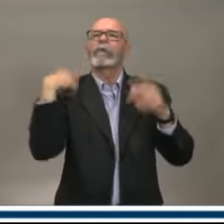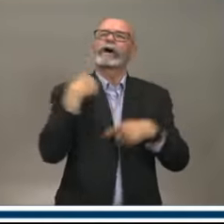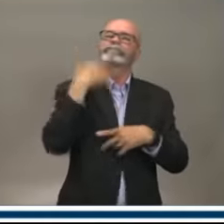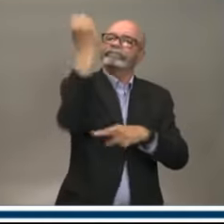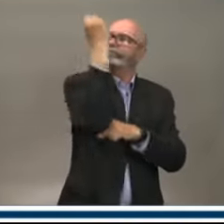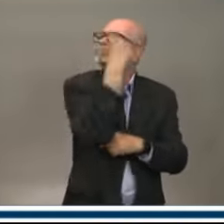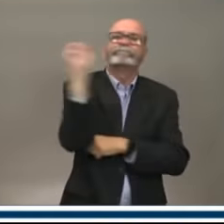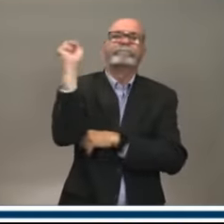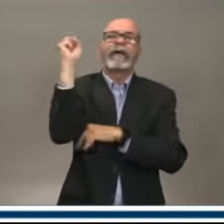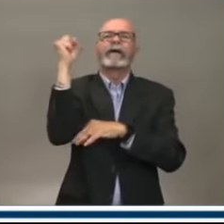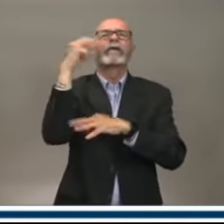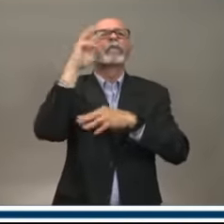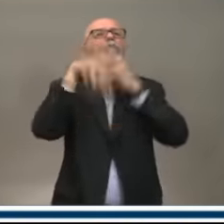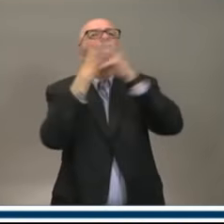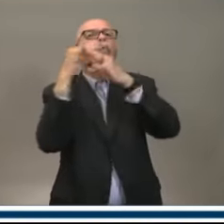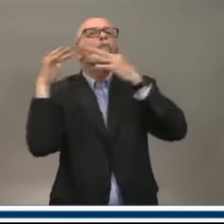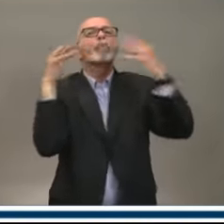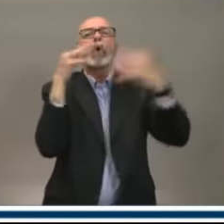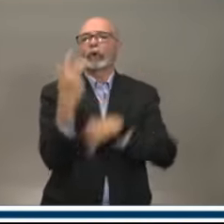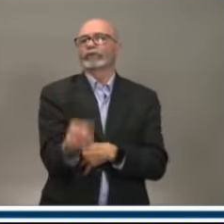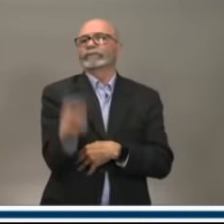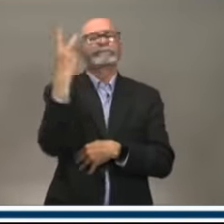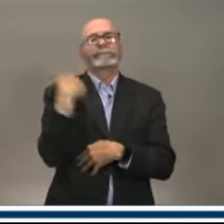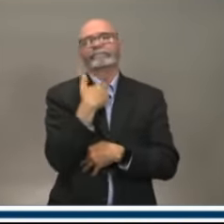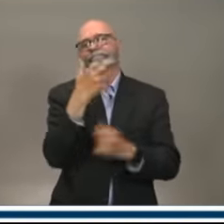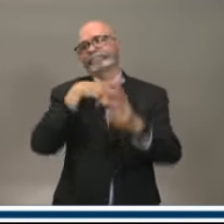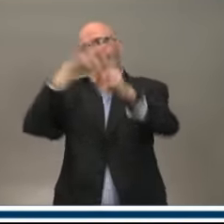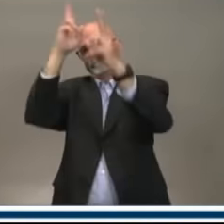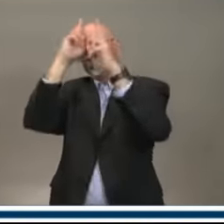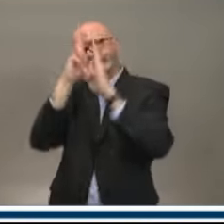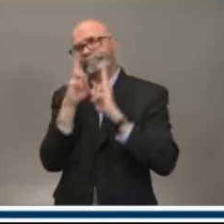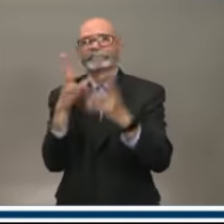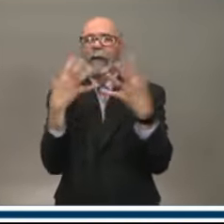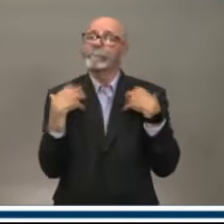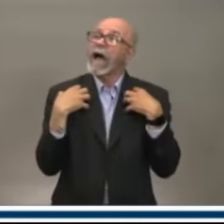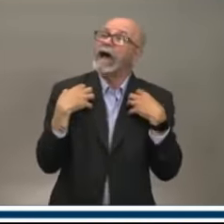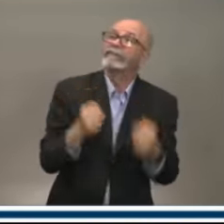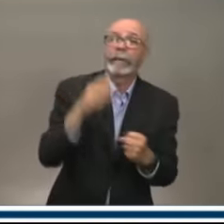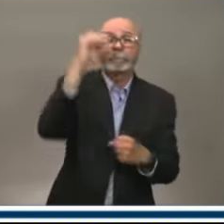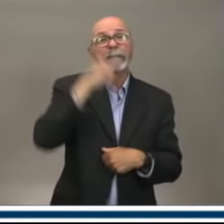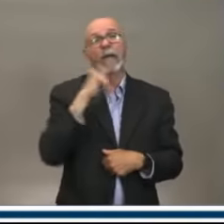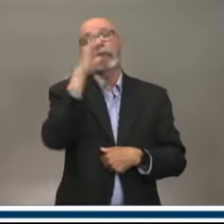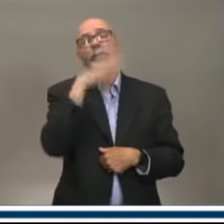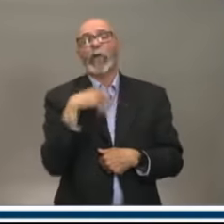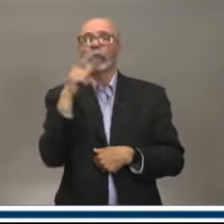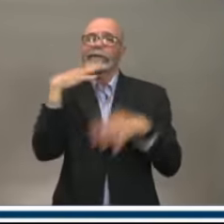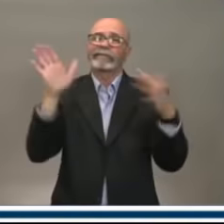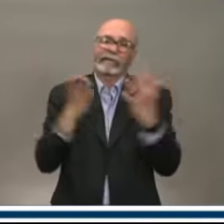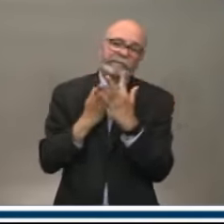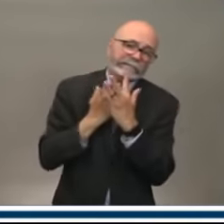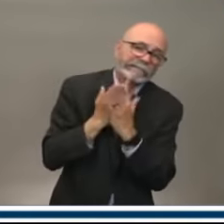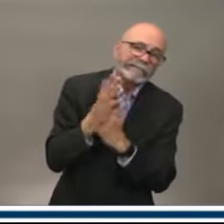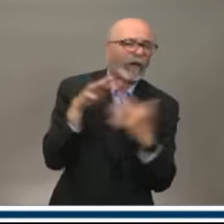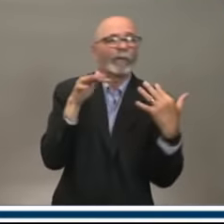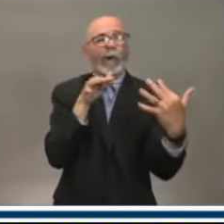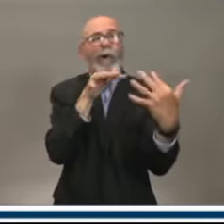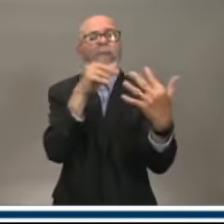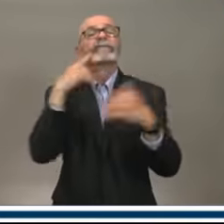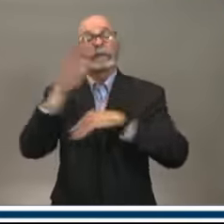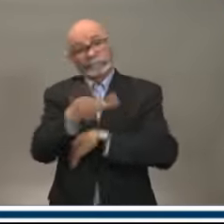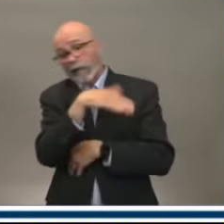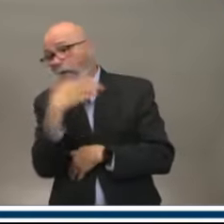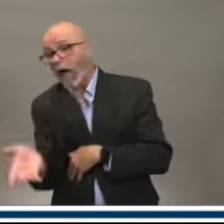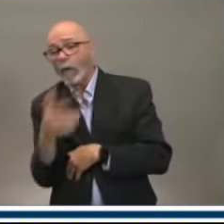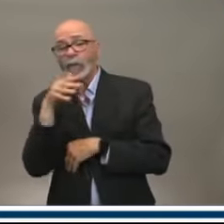pay tribute to those brave servicemen and women, thousands of whom paid the ultimate sacrifice. We can't